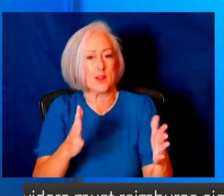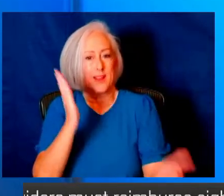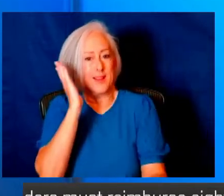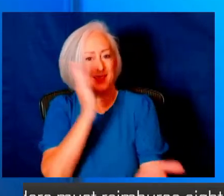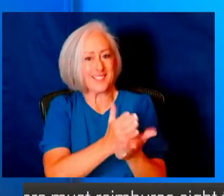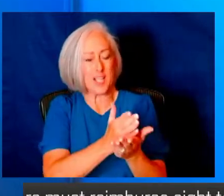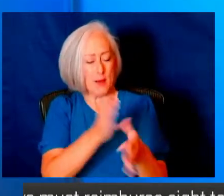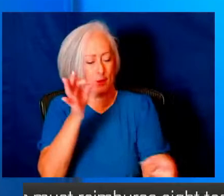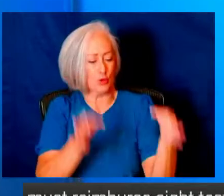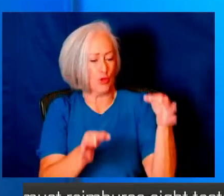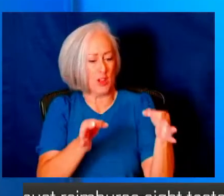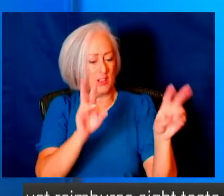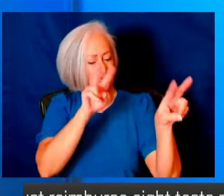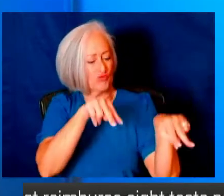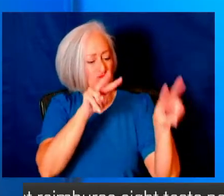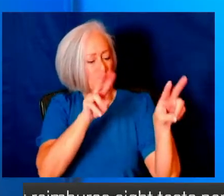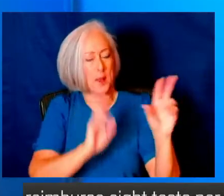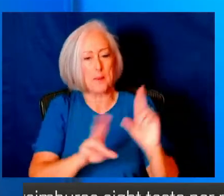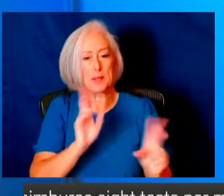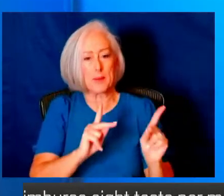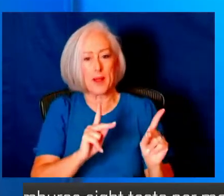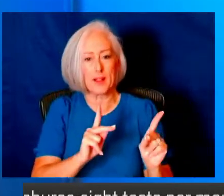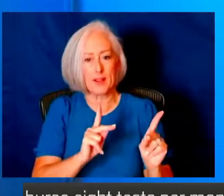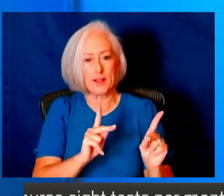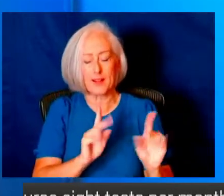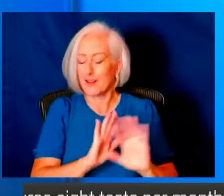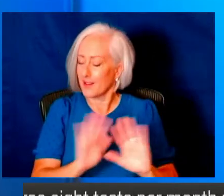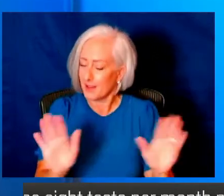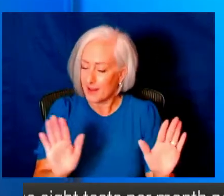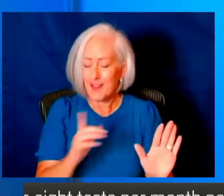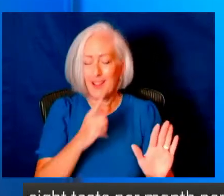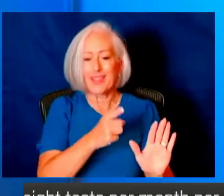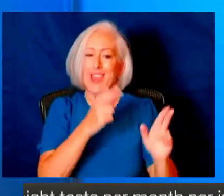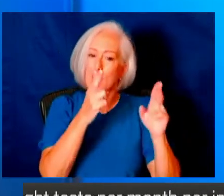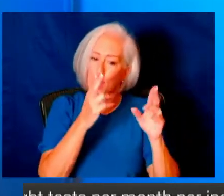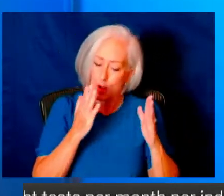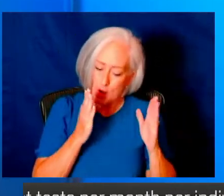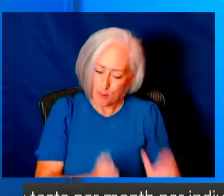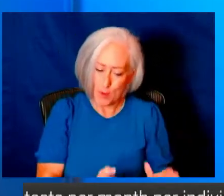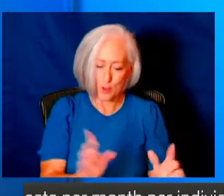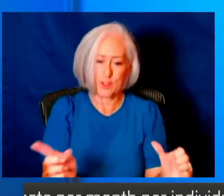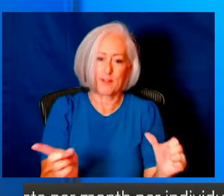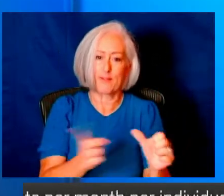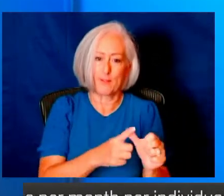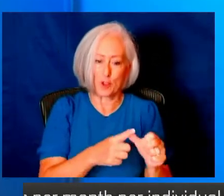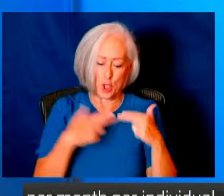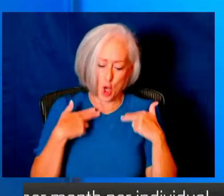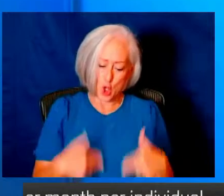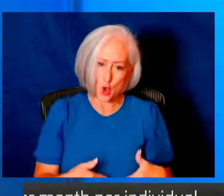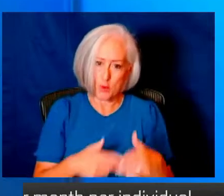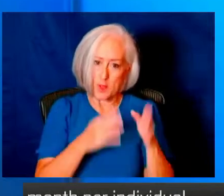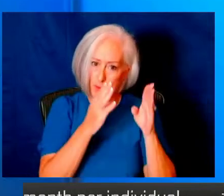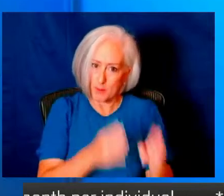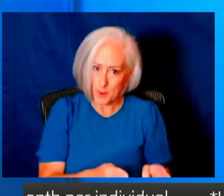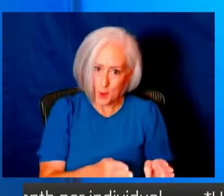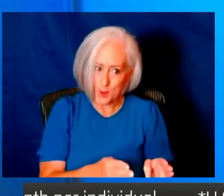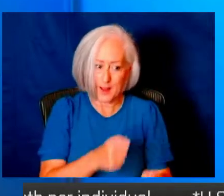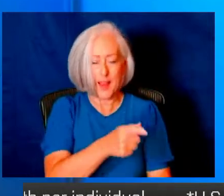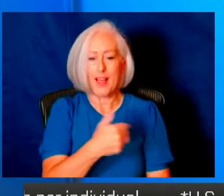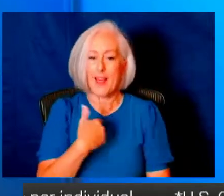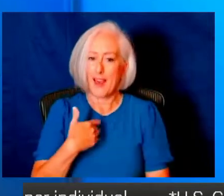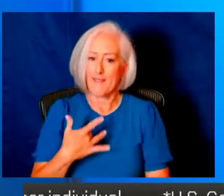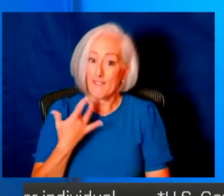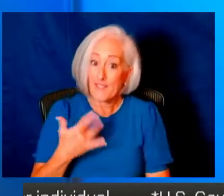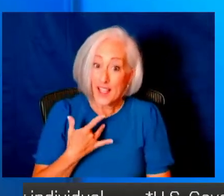have to really realize that they're a human being first. All of that is secondary. They're a human. They have feelings. They have to